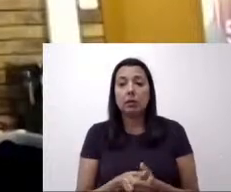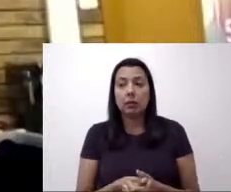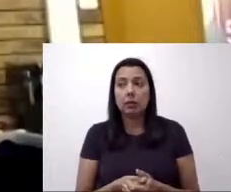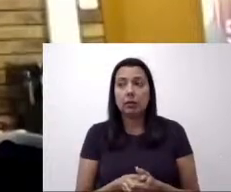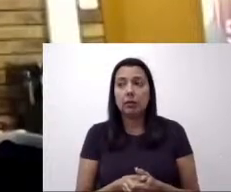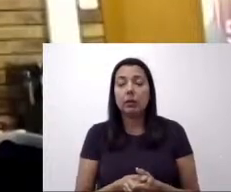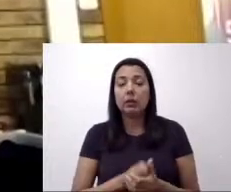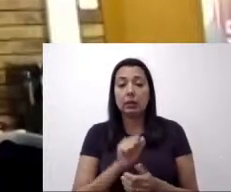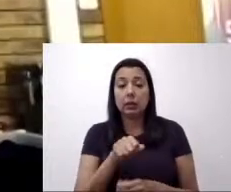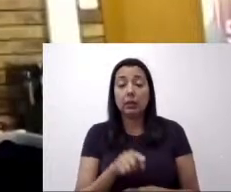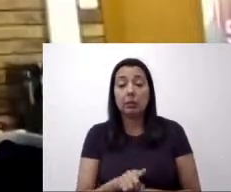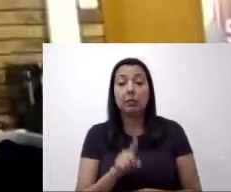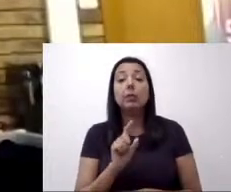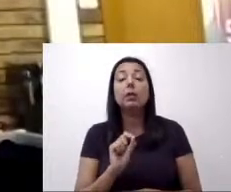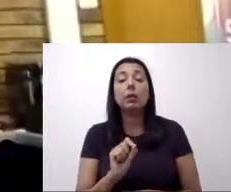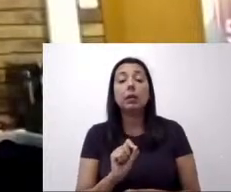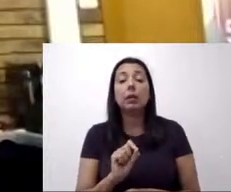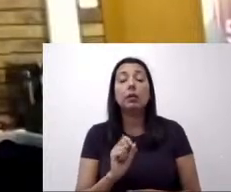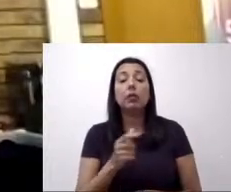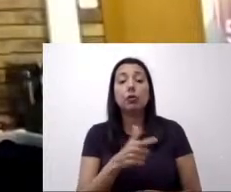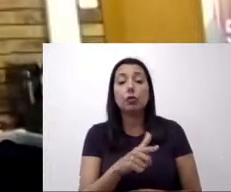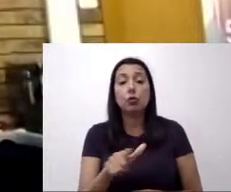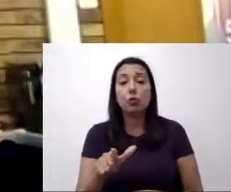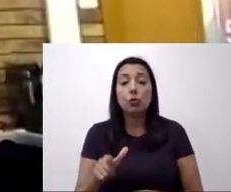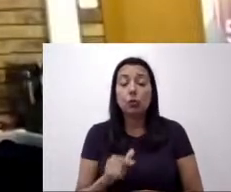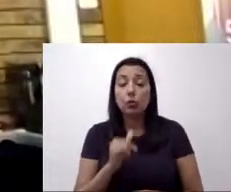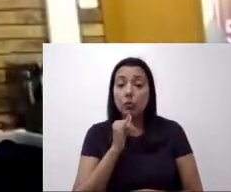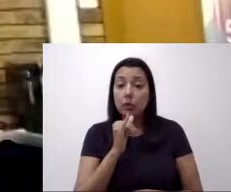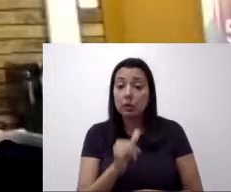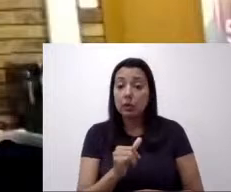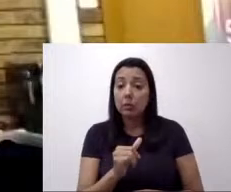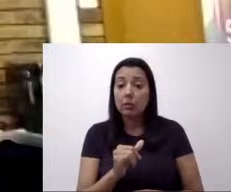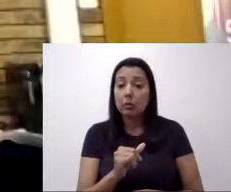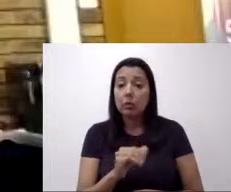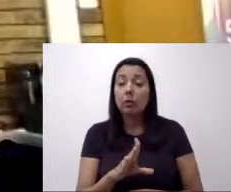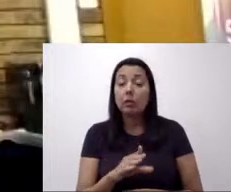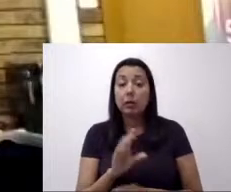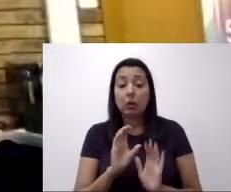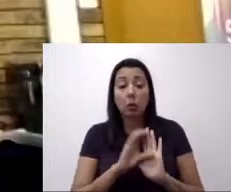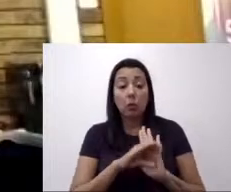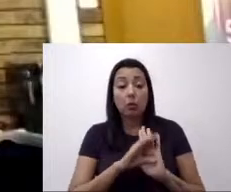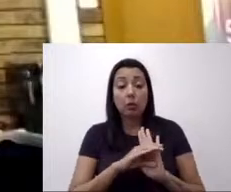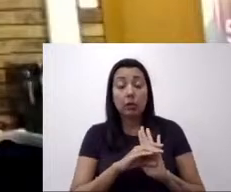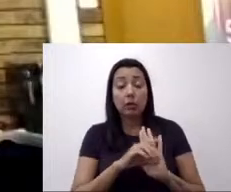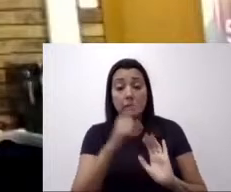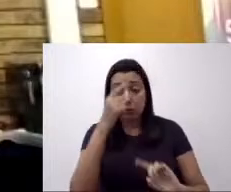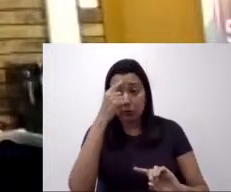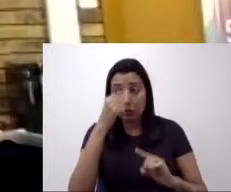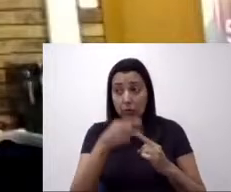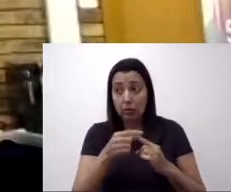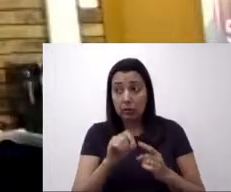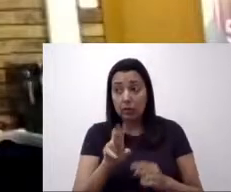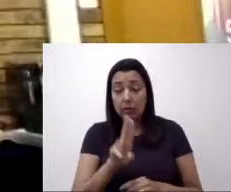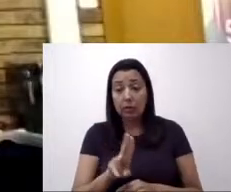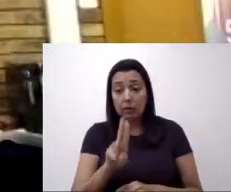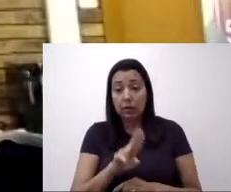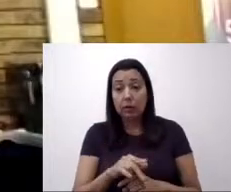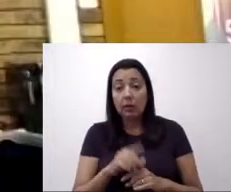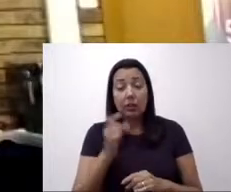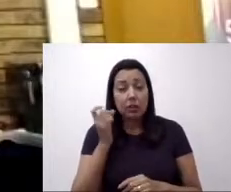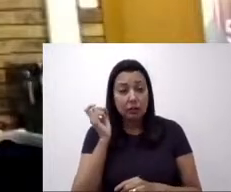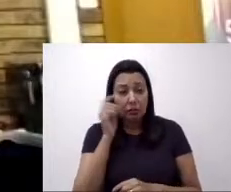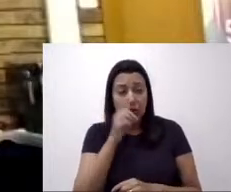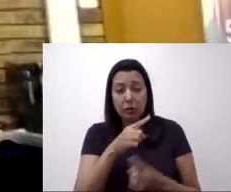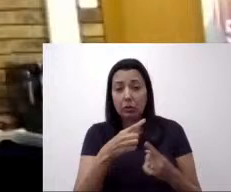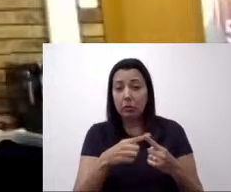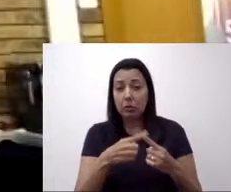time again, for example, take the concept of coalition. Even if I use it, it's not easy because how you can understand